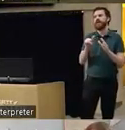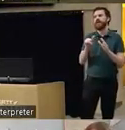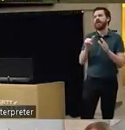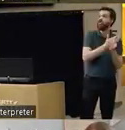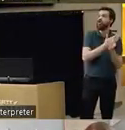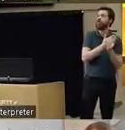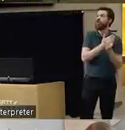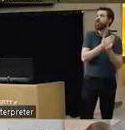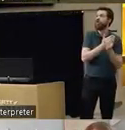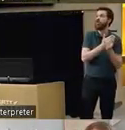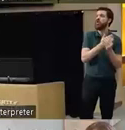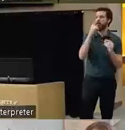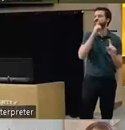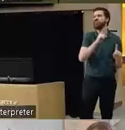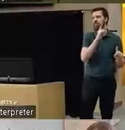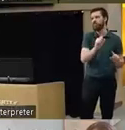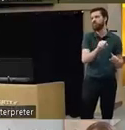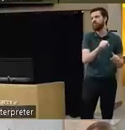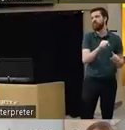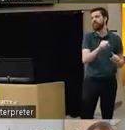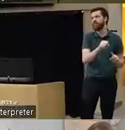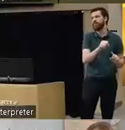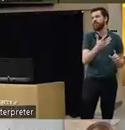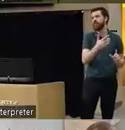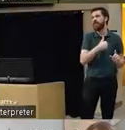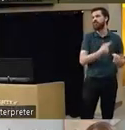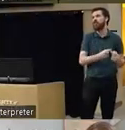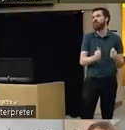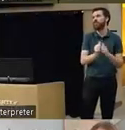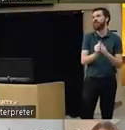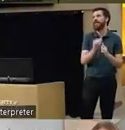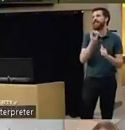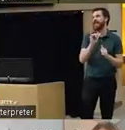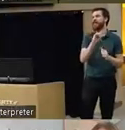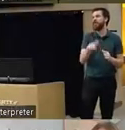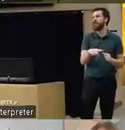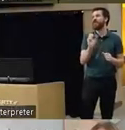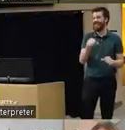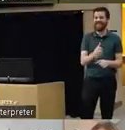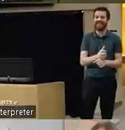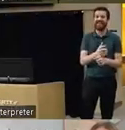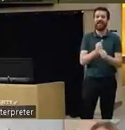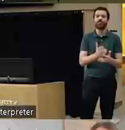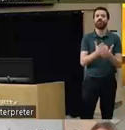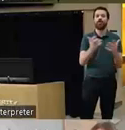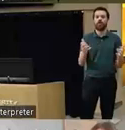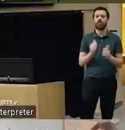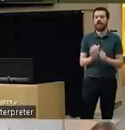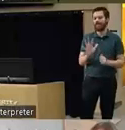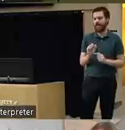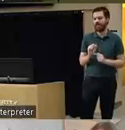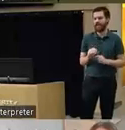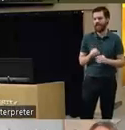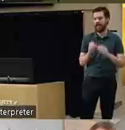wise, I think that's true. The thing that I've been struggling over is that question of like, you can get so much with a 5 second in